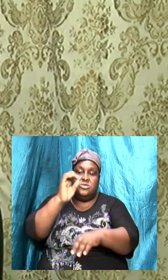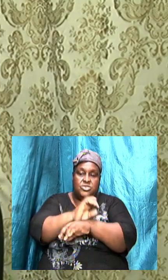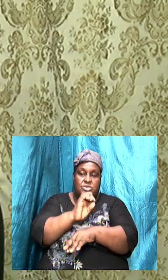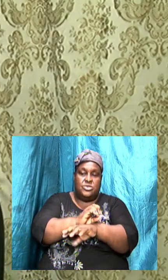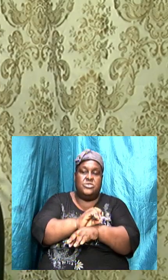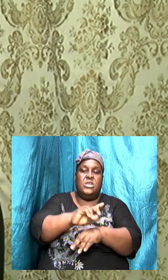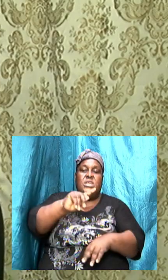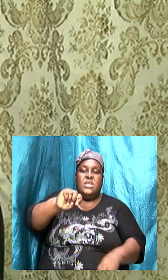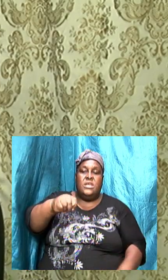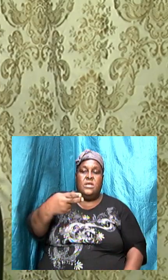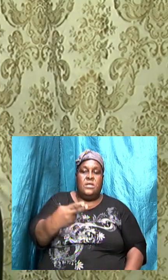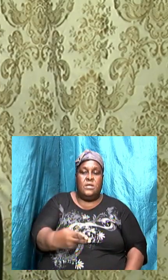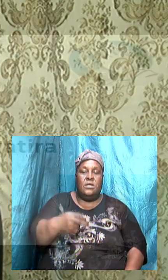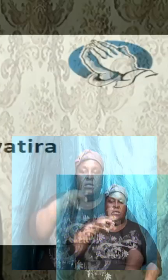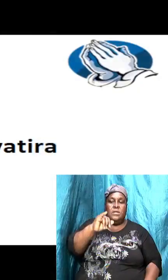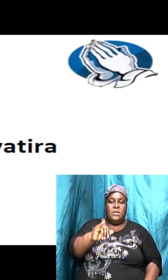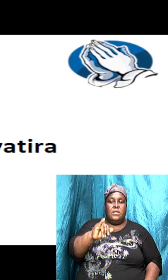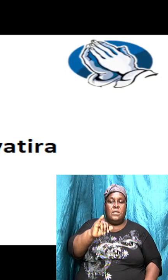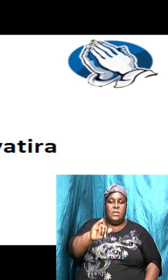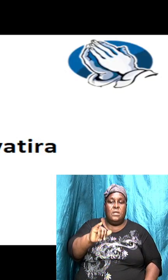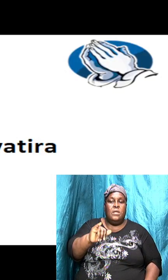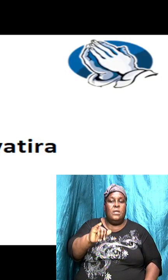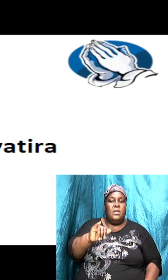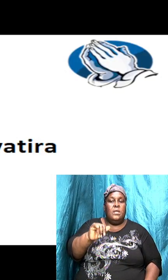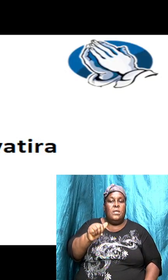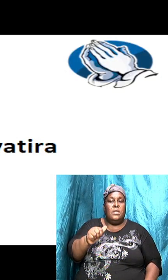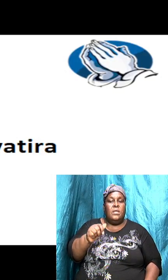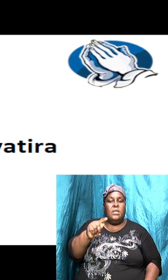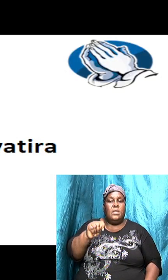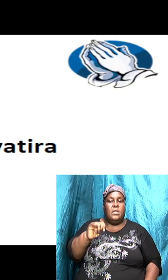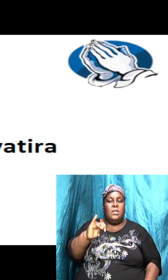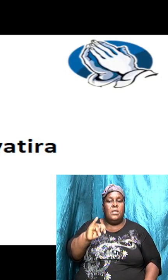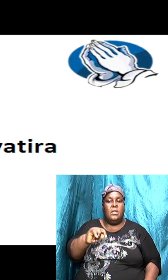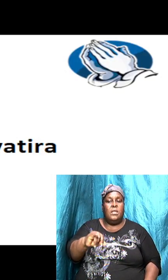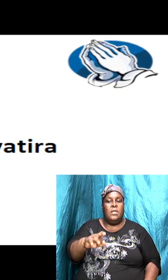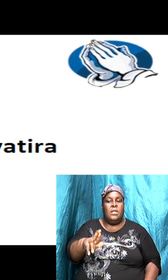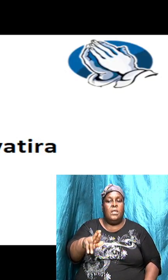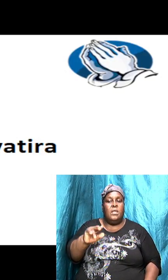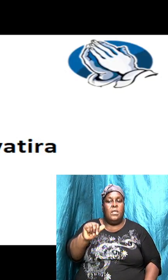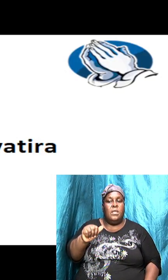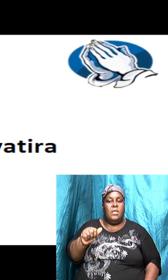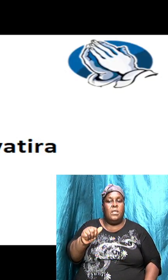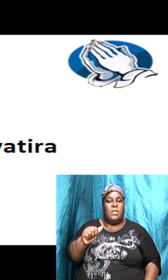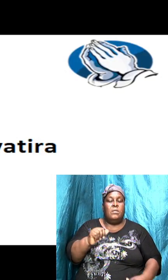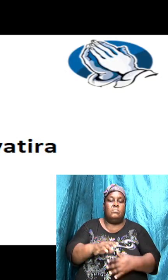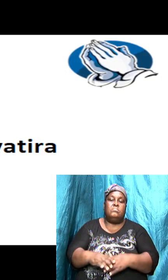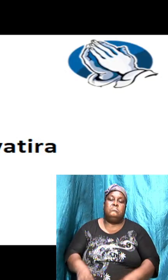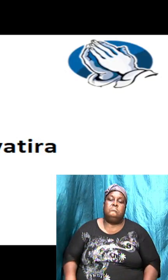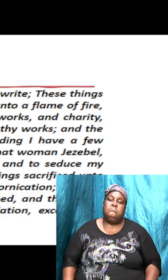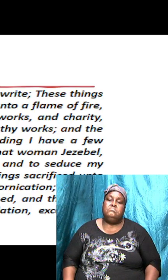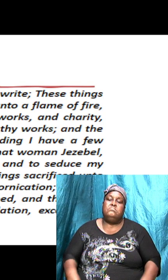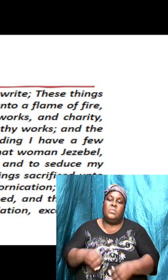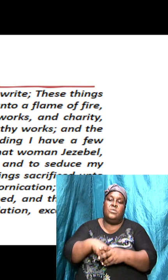there for us. And let us put it up on the screen because we are going to read now. And let's turn to the scripture there in